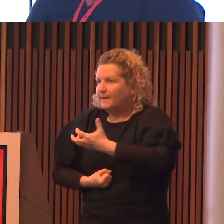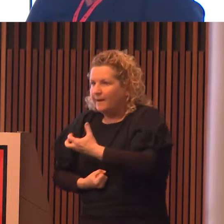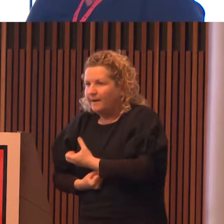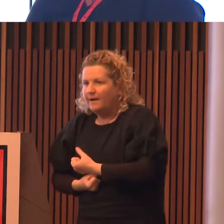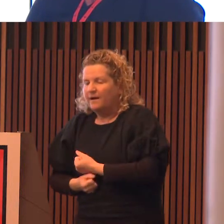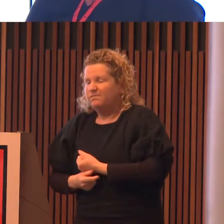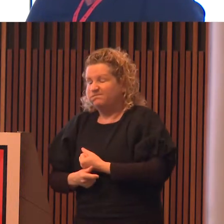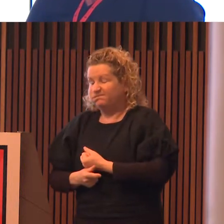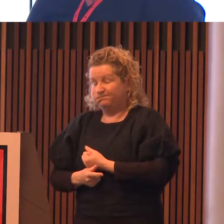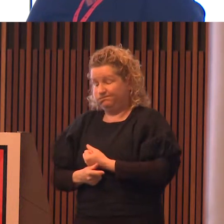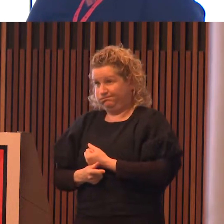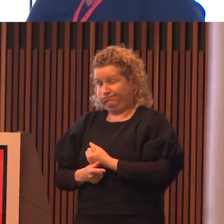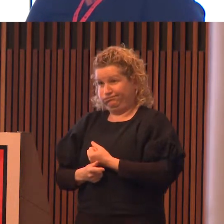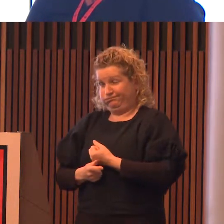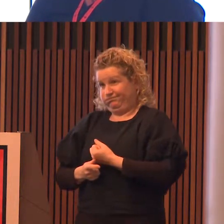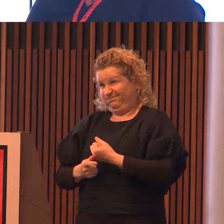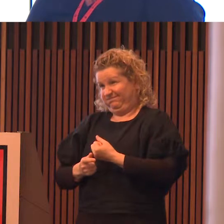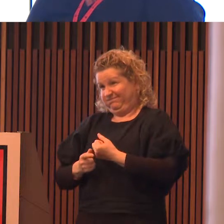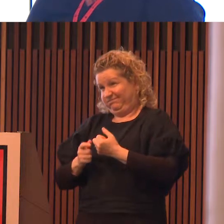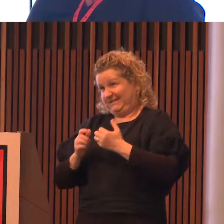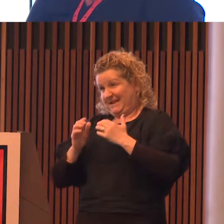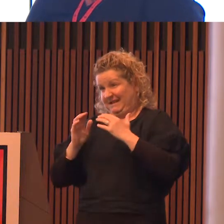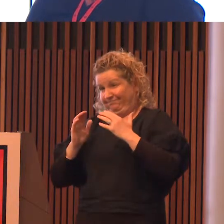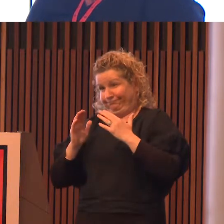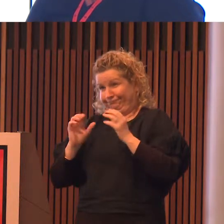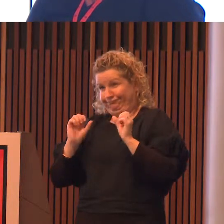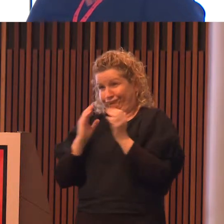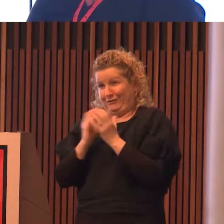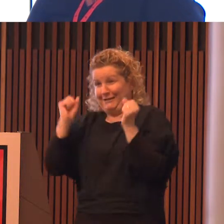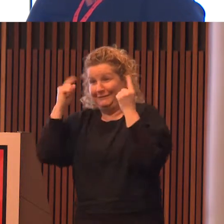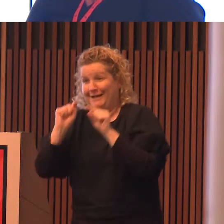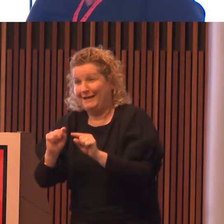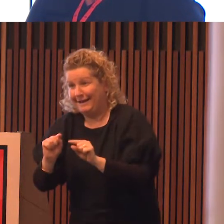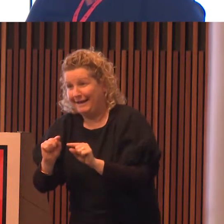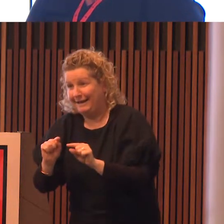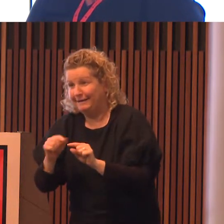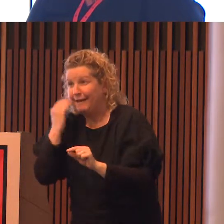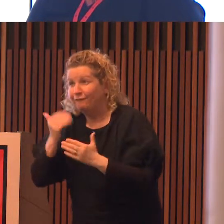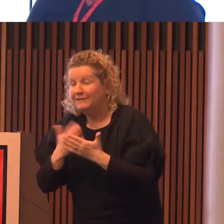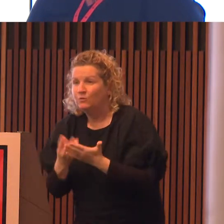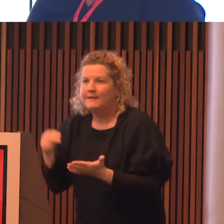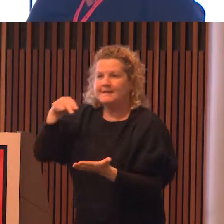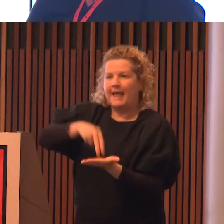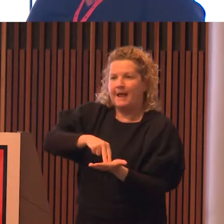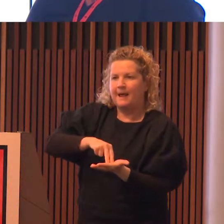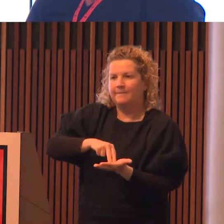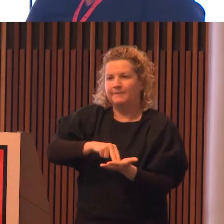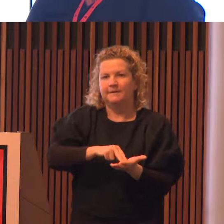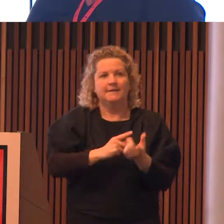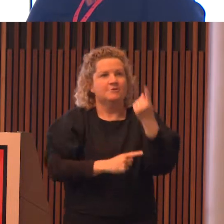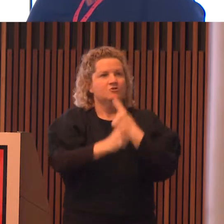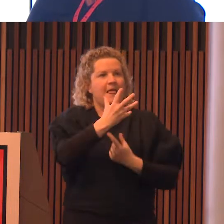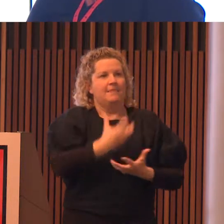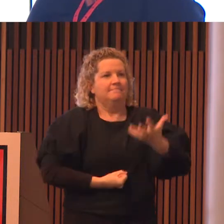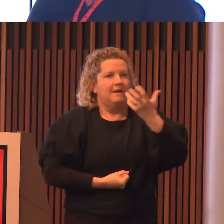It's almost not able to be understood, that you're able to get up, go to work every day, do that over and over